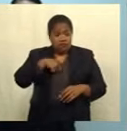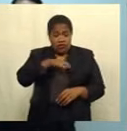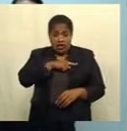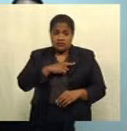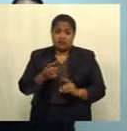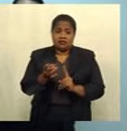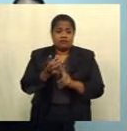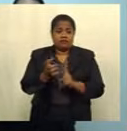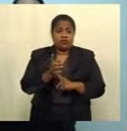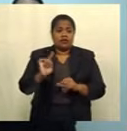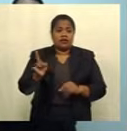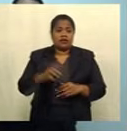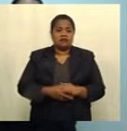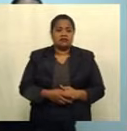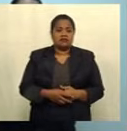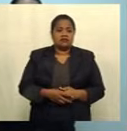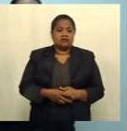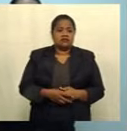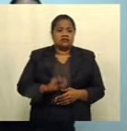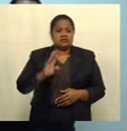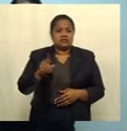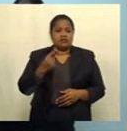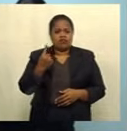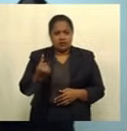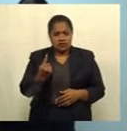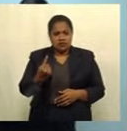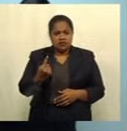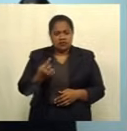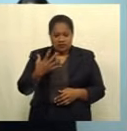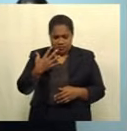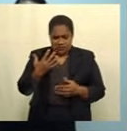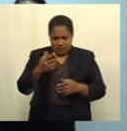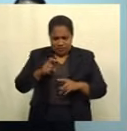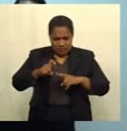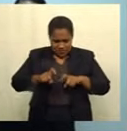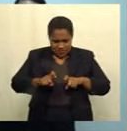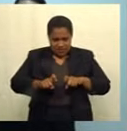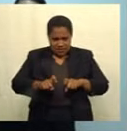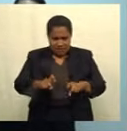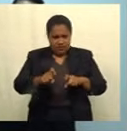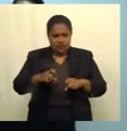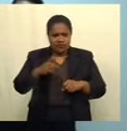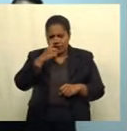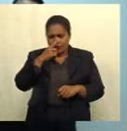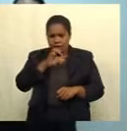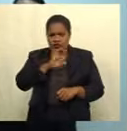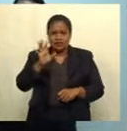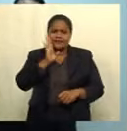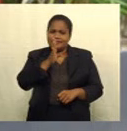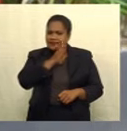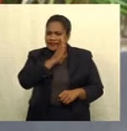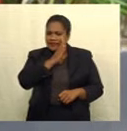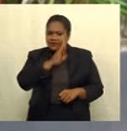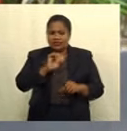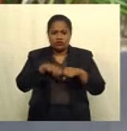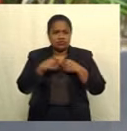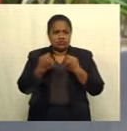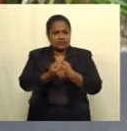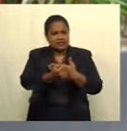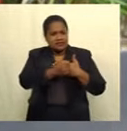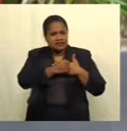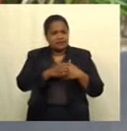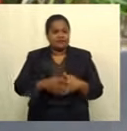highlighted by somebody, is to provide sustained livelihoods, to ensure that people don't miss out from the social safety net that we are putting in place. What